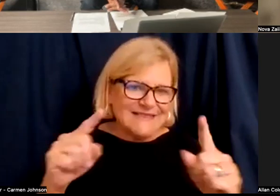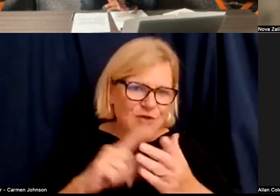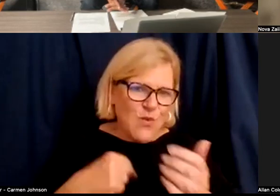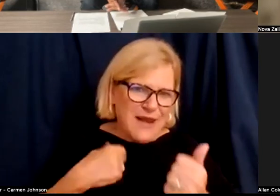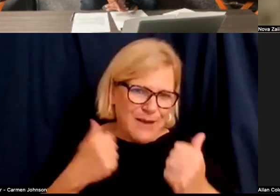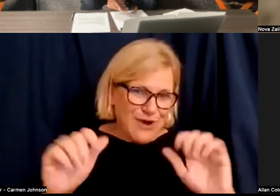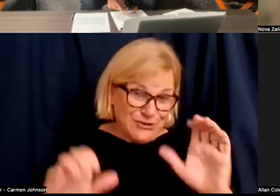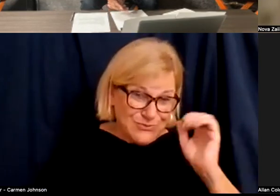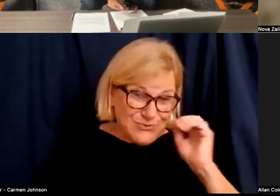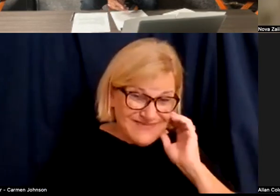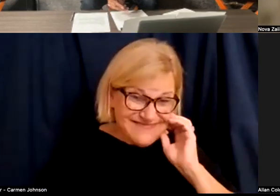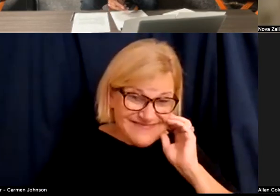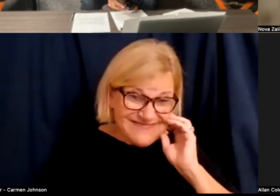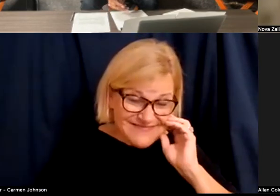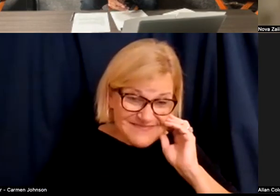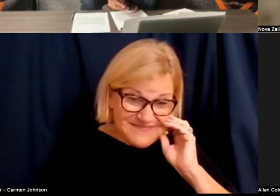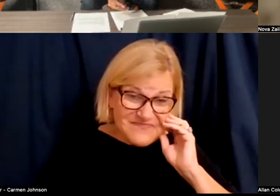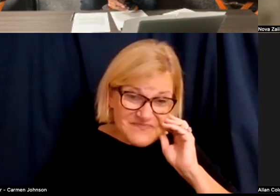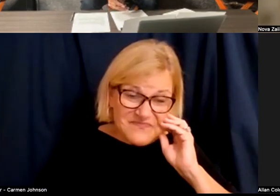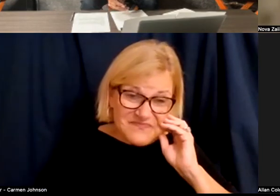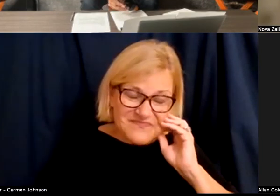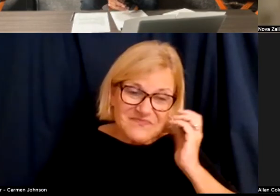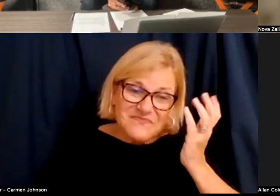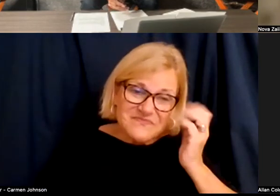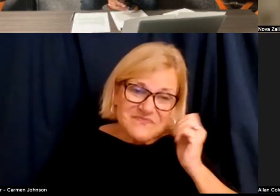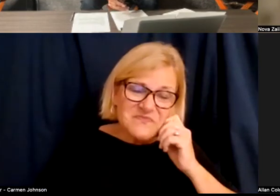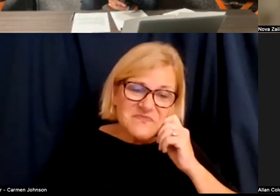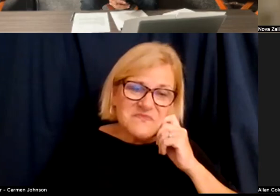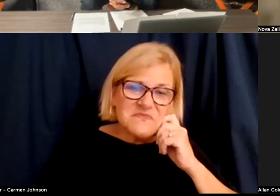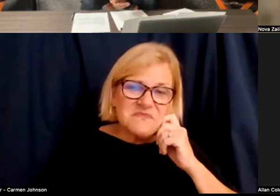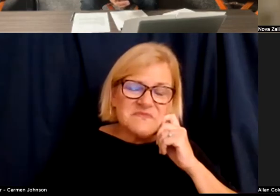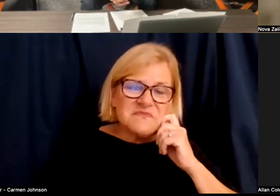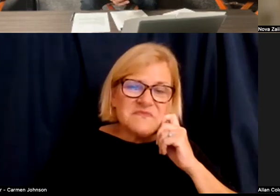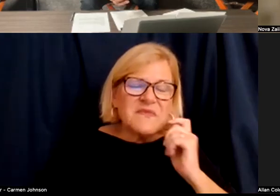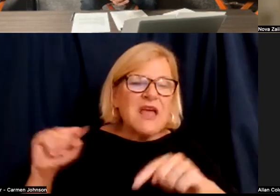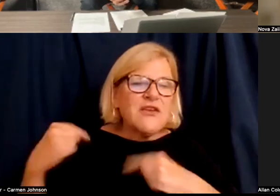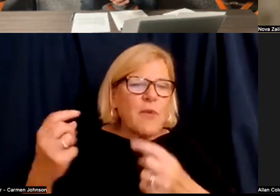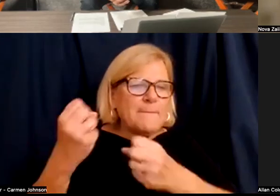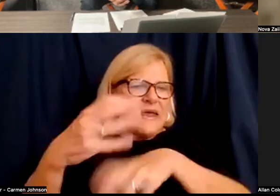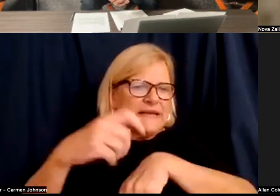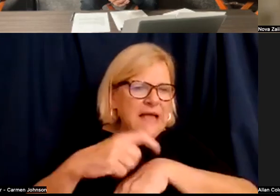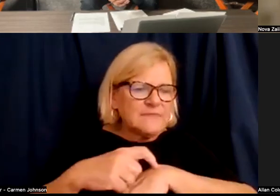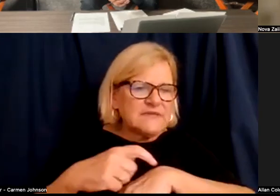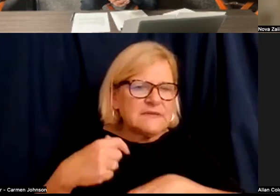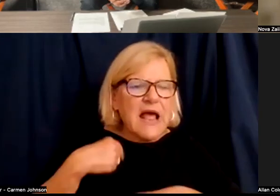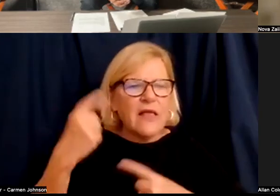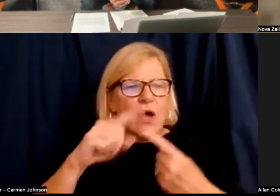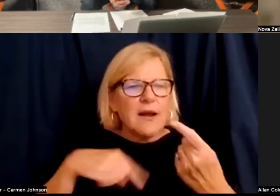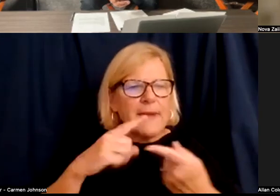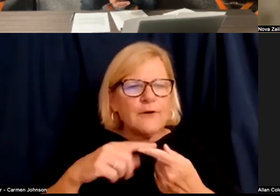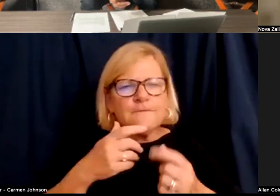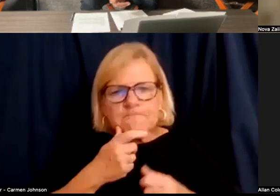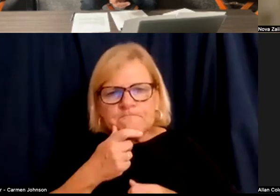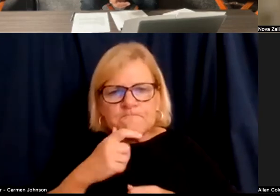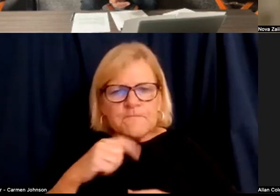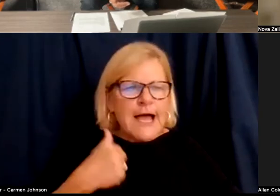I'm trying to do? Okay, so I mean, there have been many times when I've thought about, well, I'm